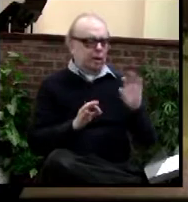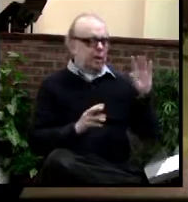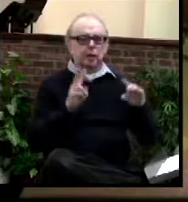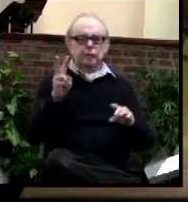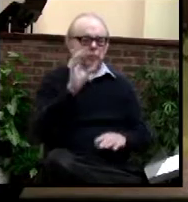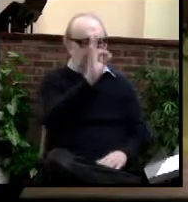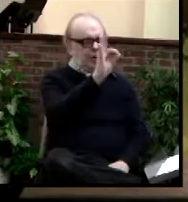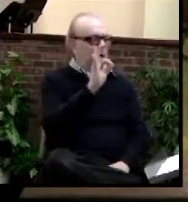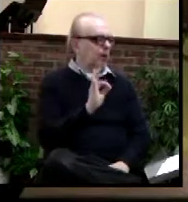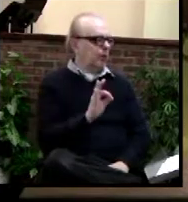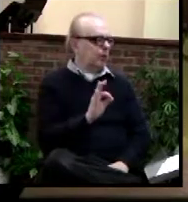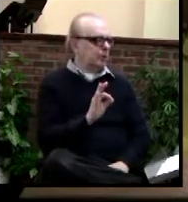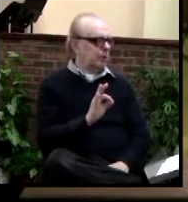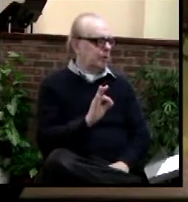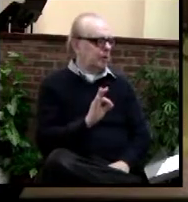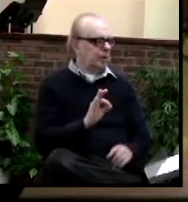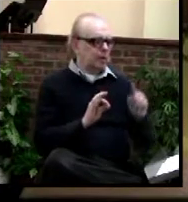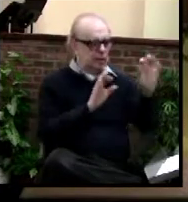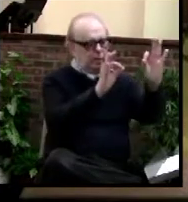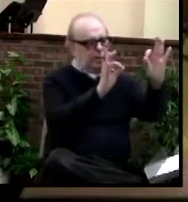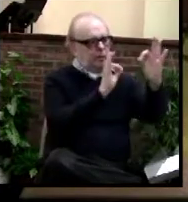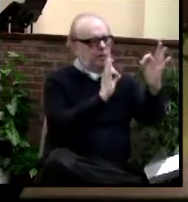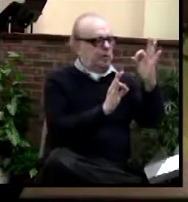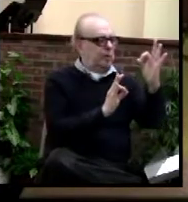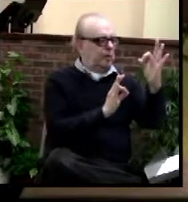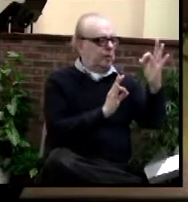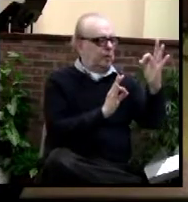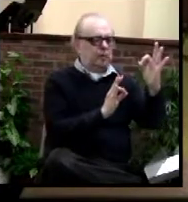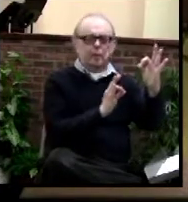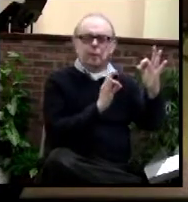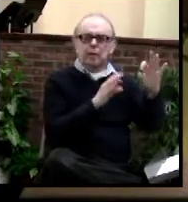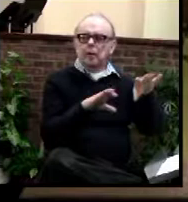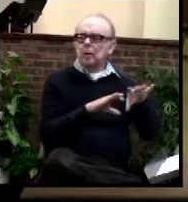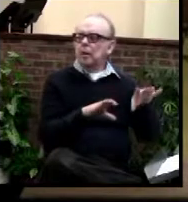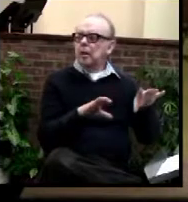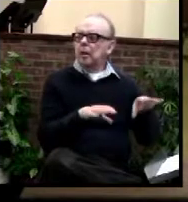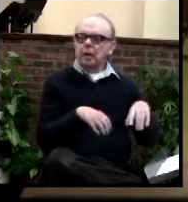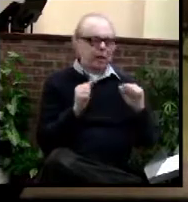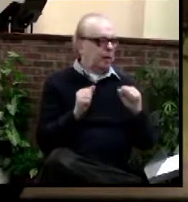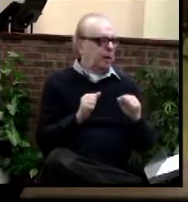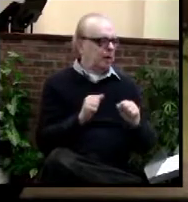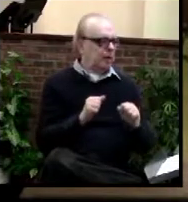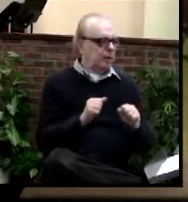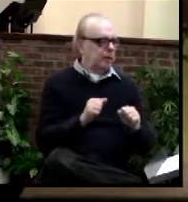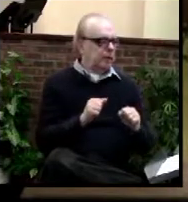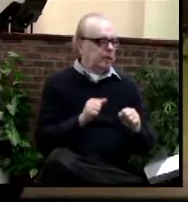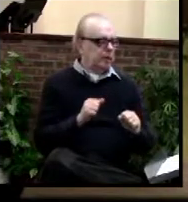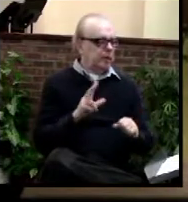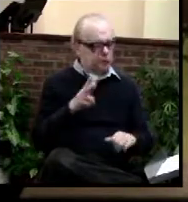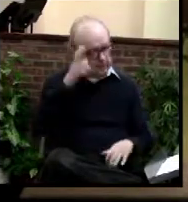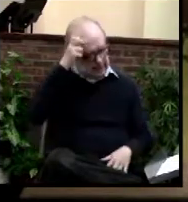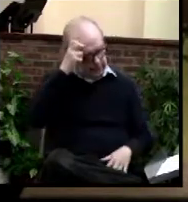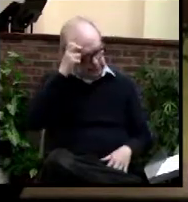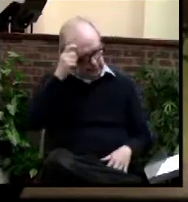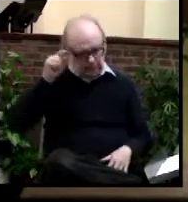this equipment, one on both sides. And what they would do is they would take two farm animals, one on one side and